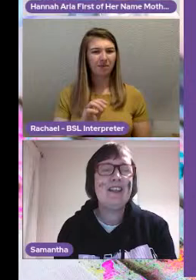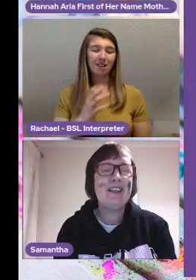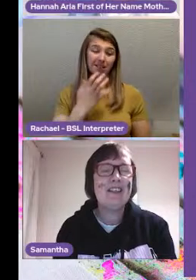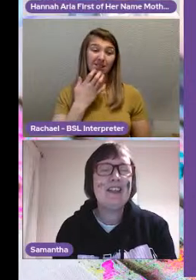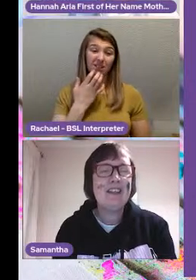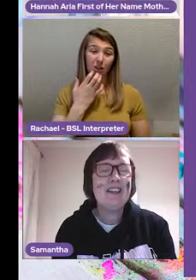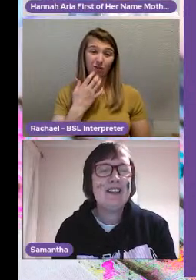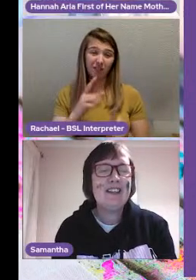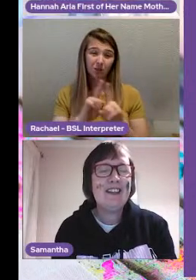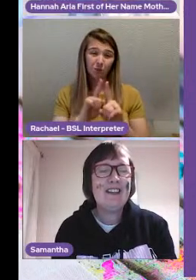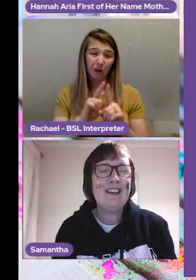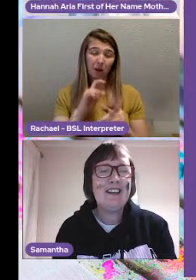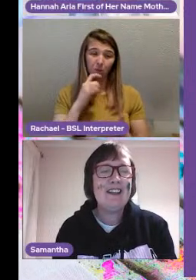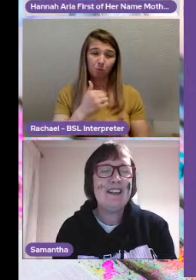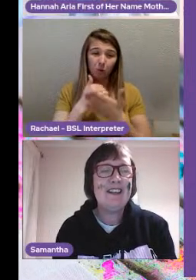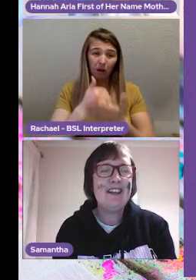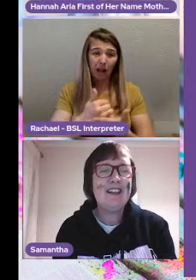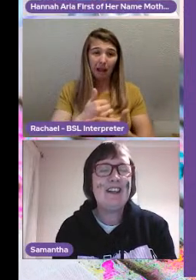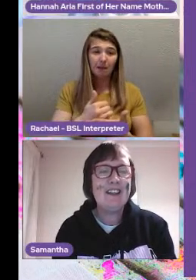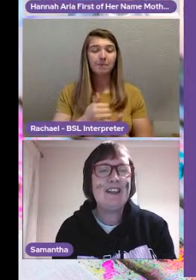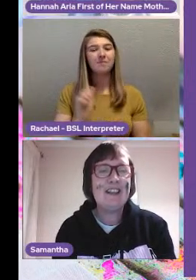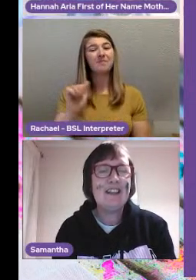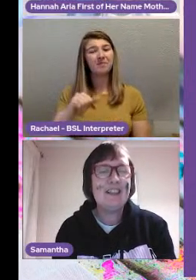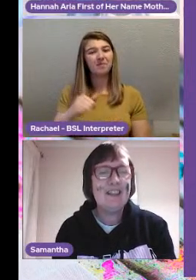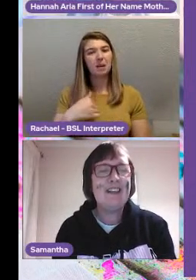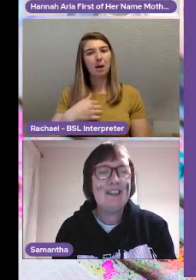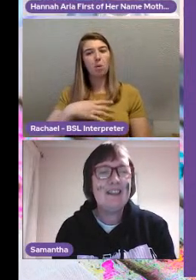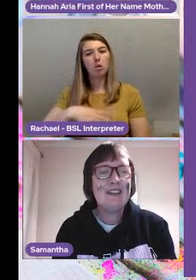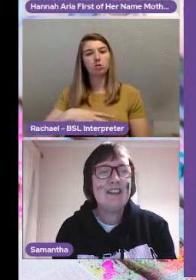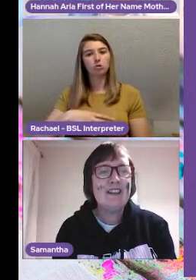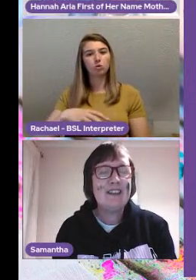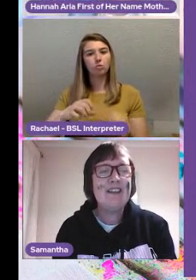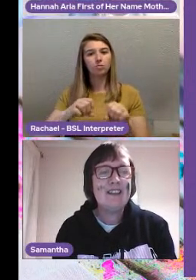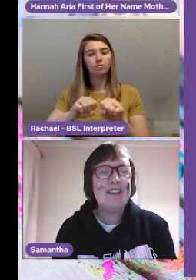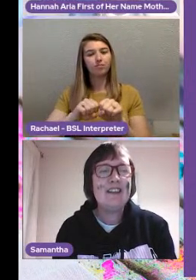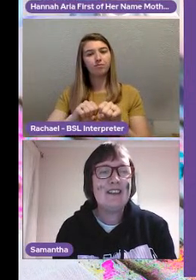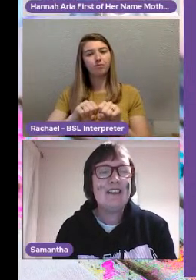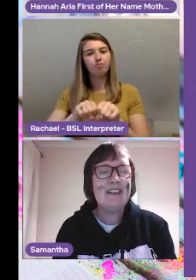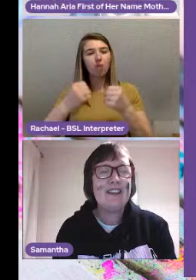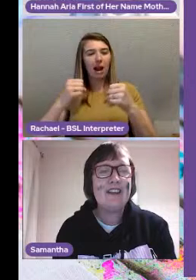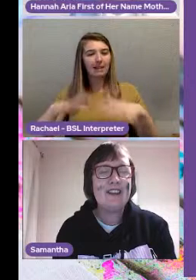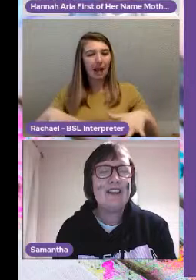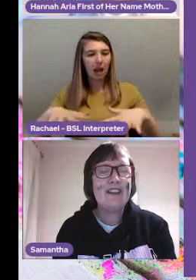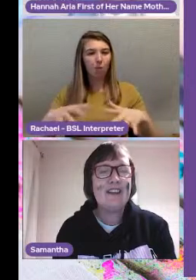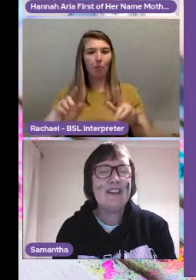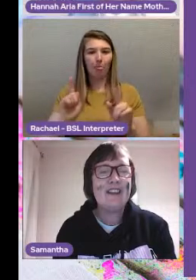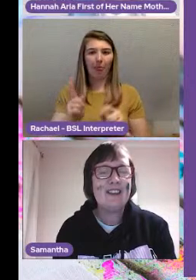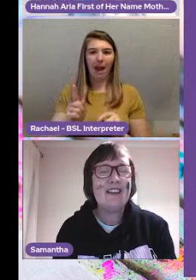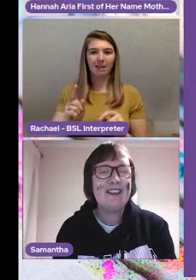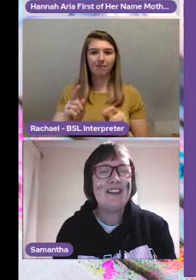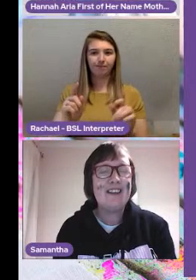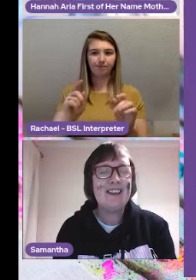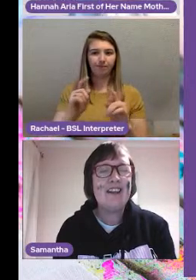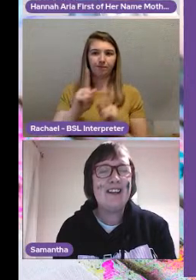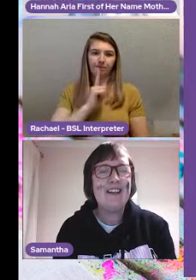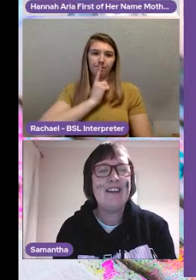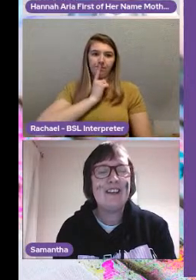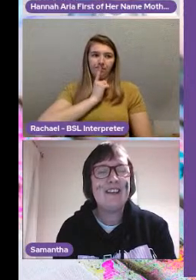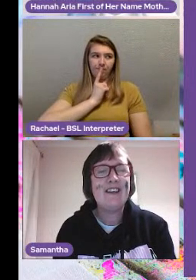But I really just wanted to kind of break down the stigma that this can happen to anyone, you know, and we all need help sometimes.